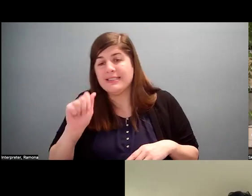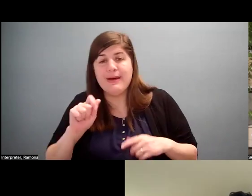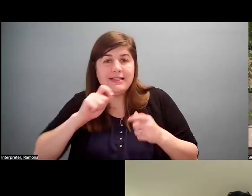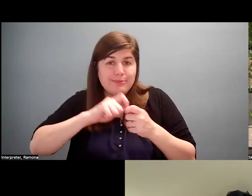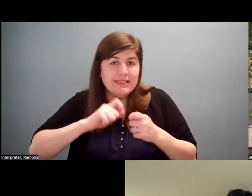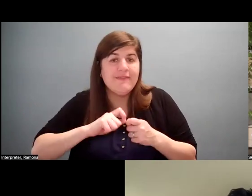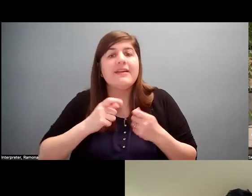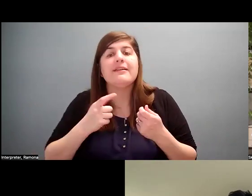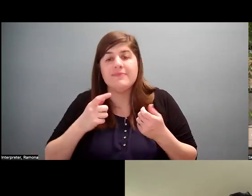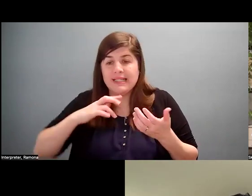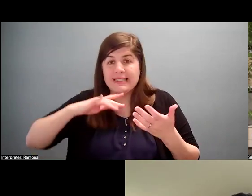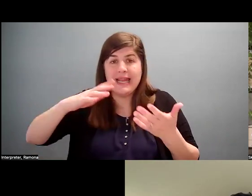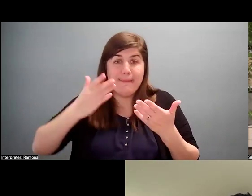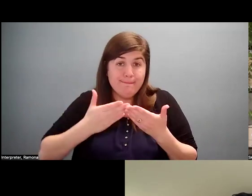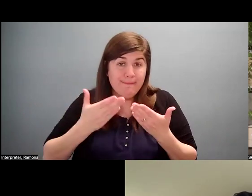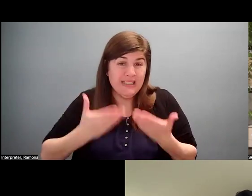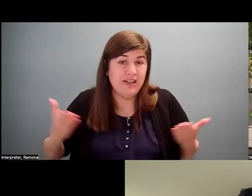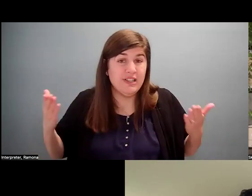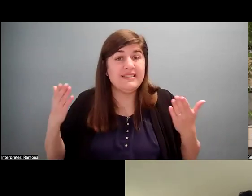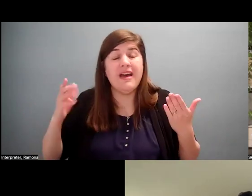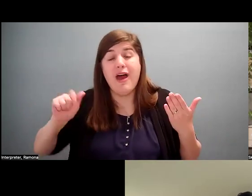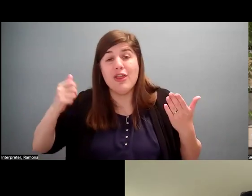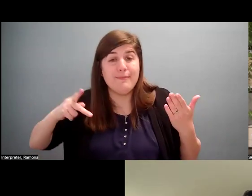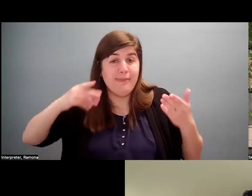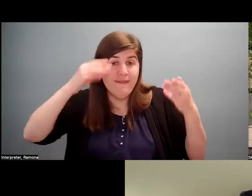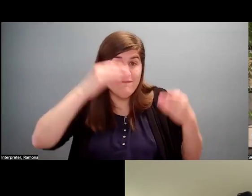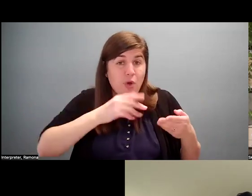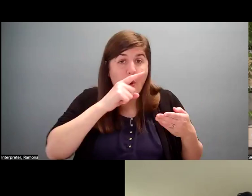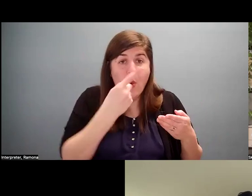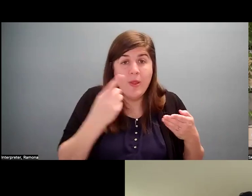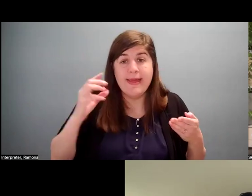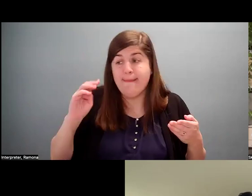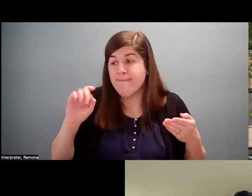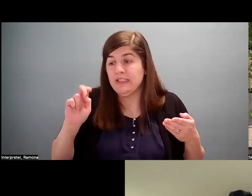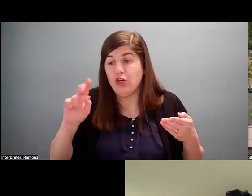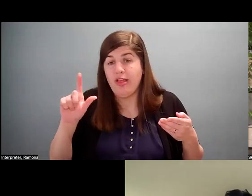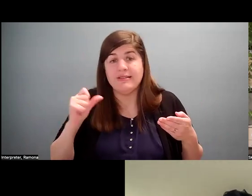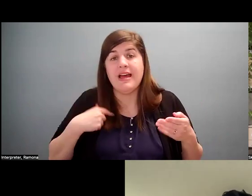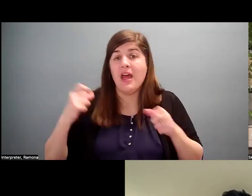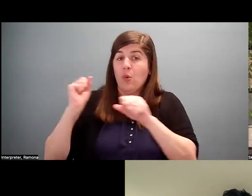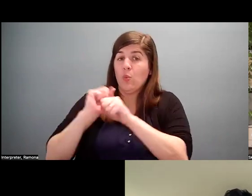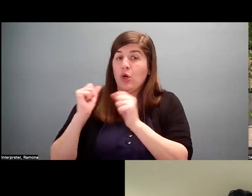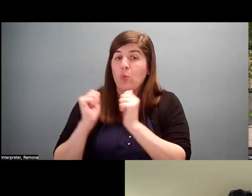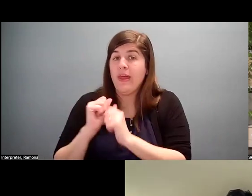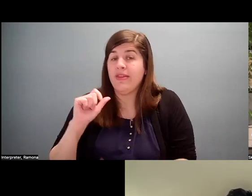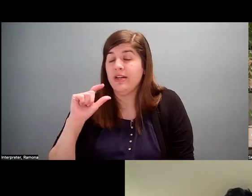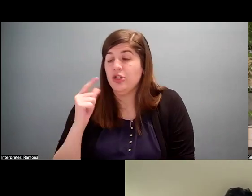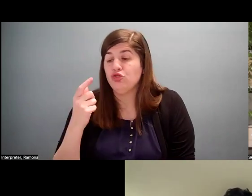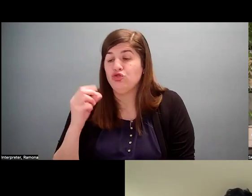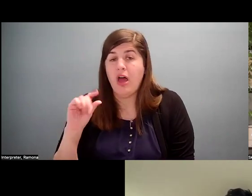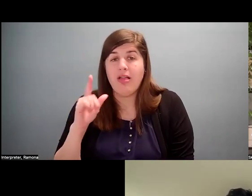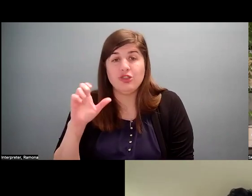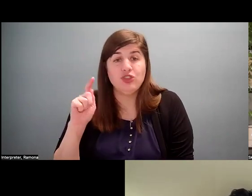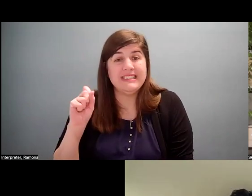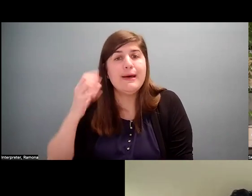As I said, I study materials too. So there's people that work on materials, so material scientists. I work with geologists because we study